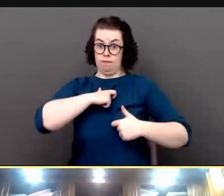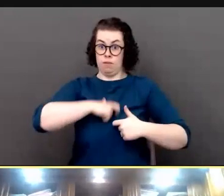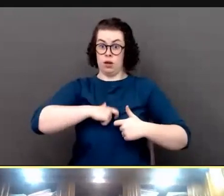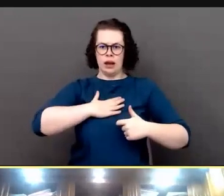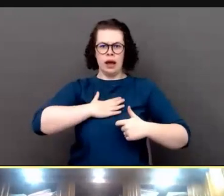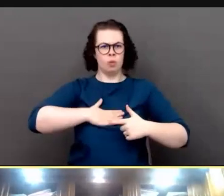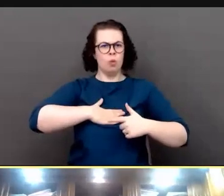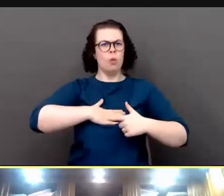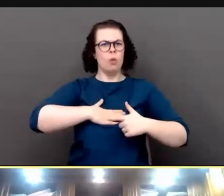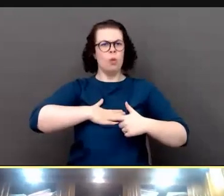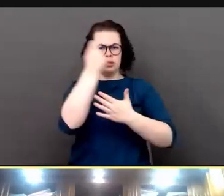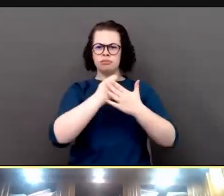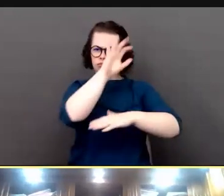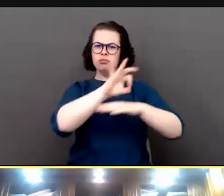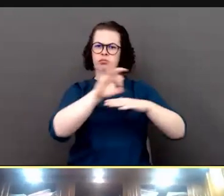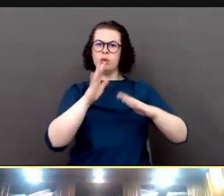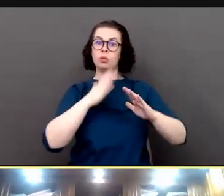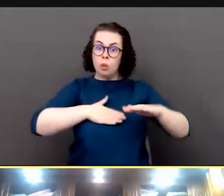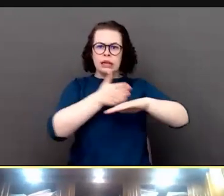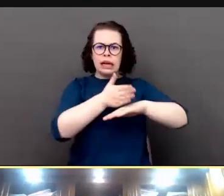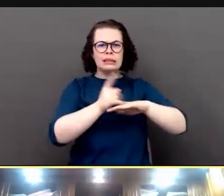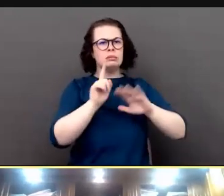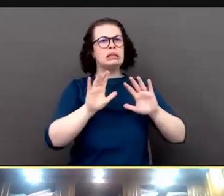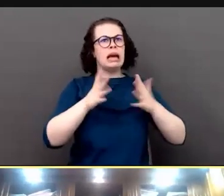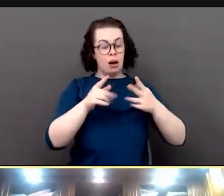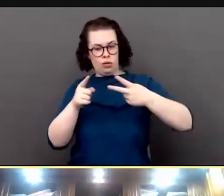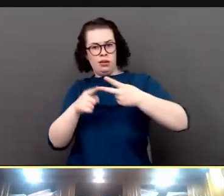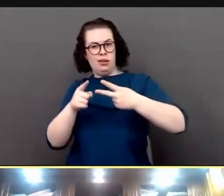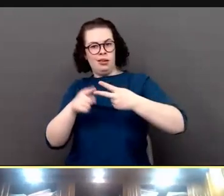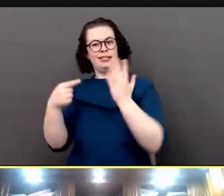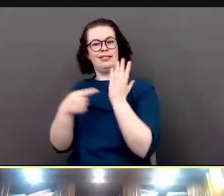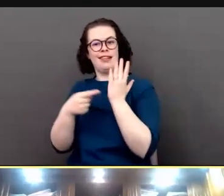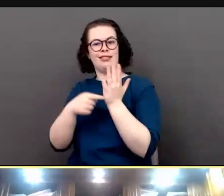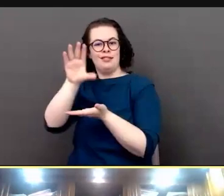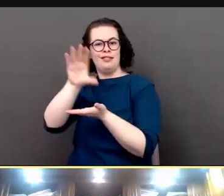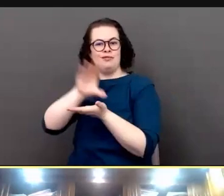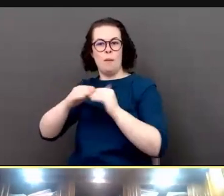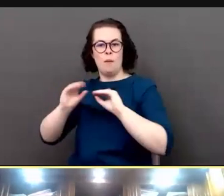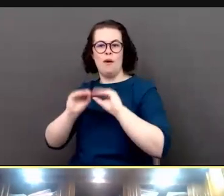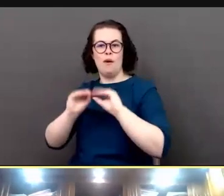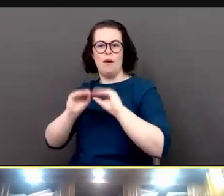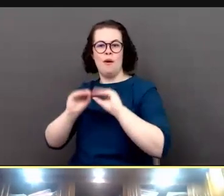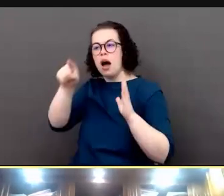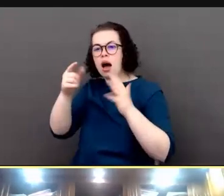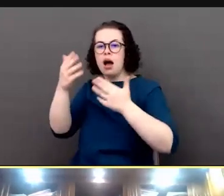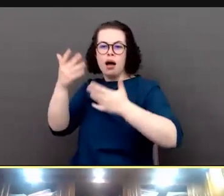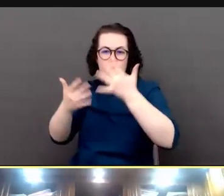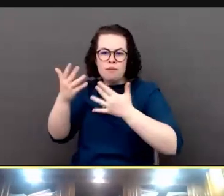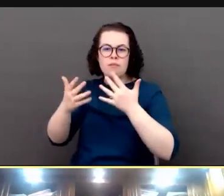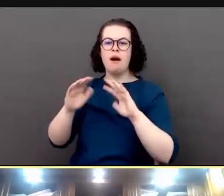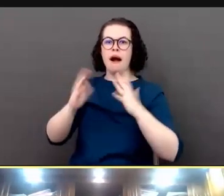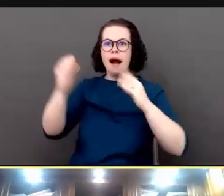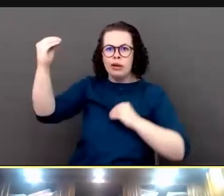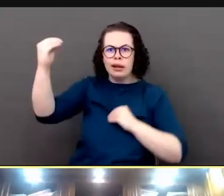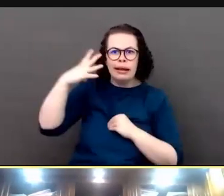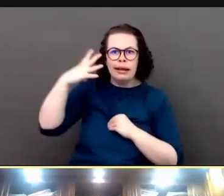have a clear guidance and a clear reference in order to how to build